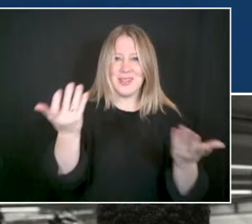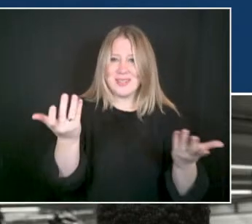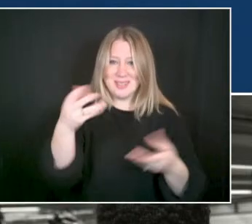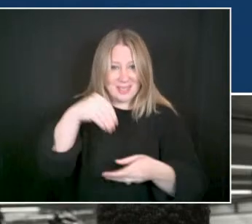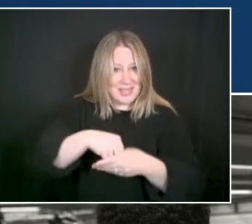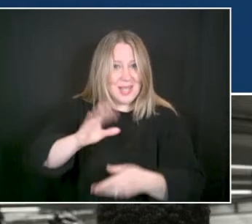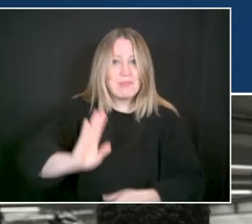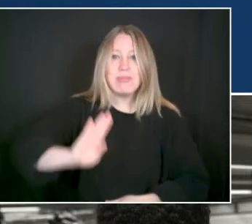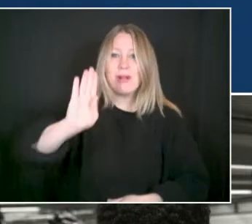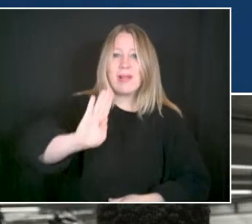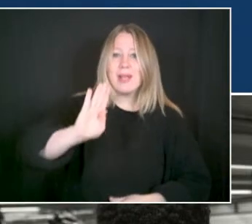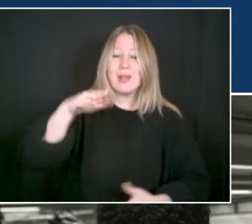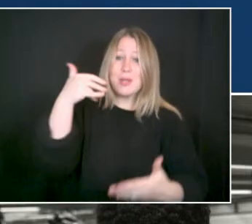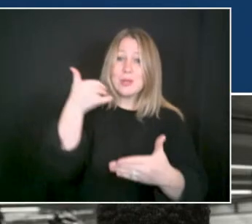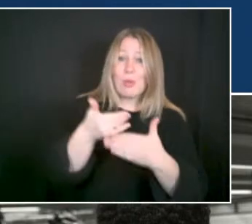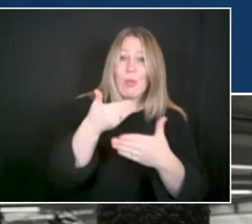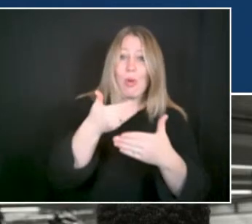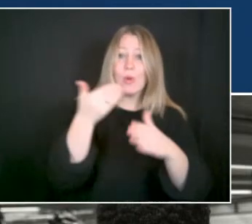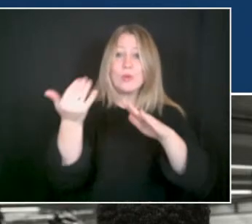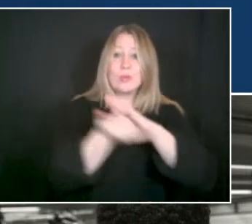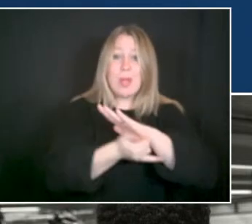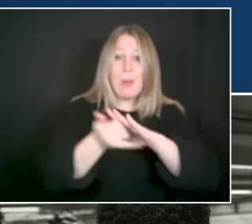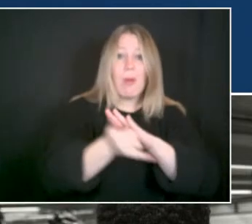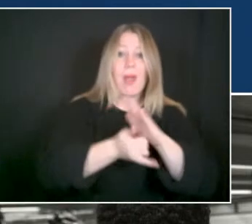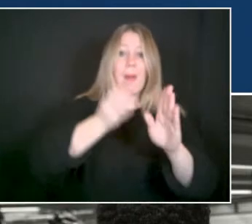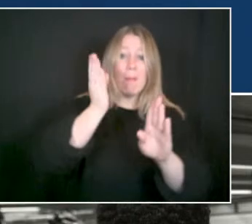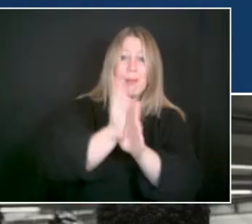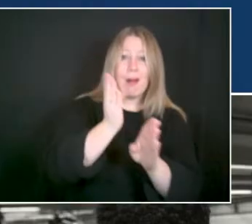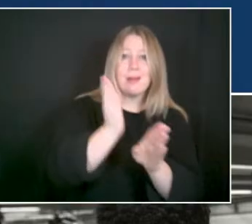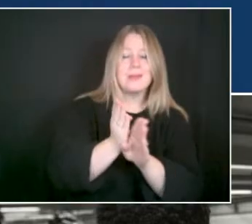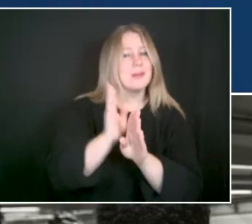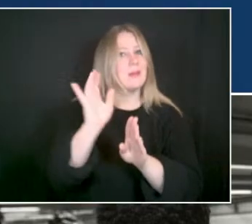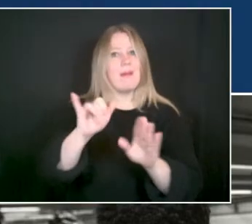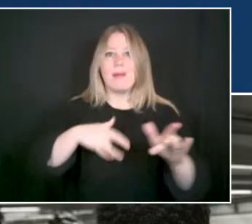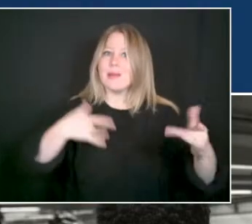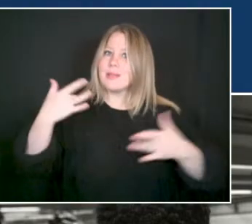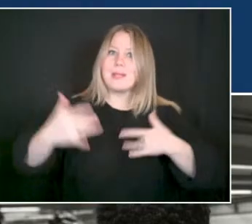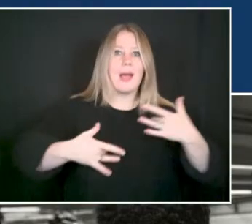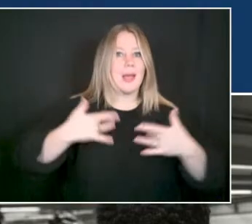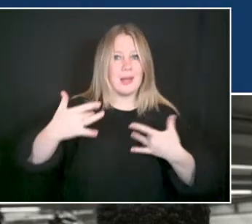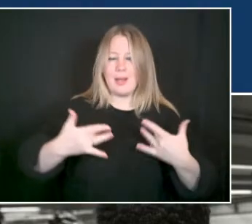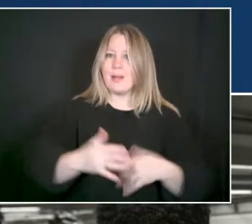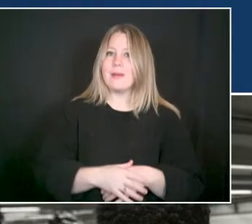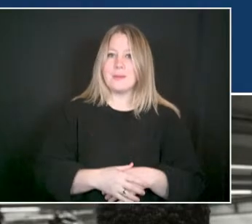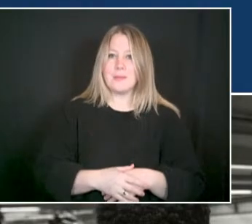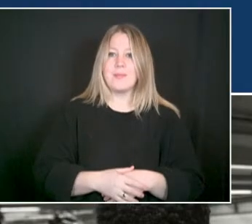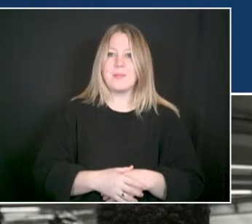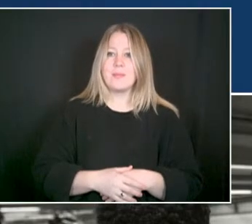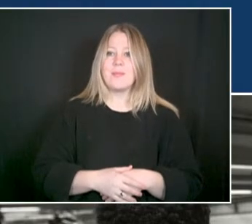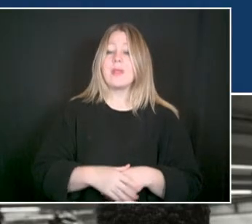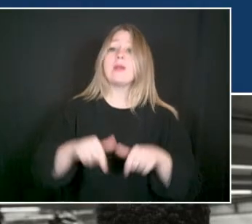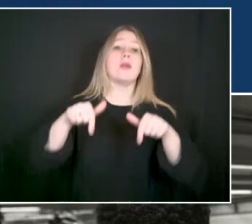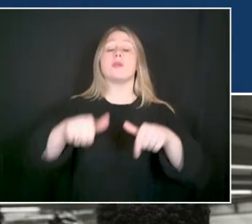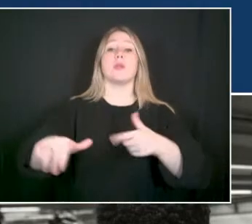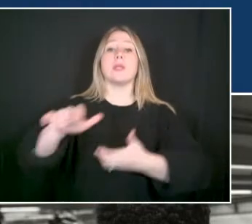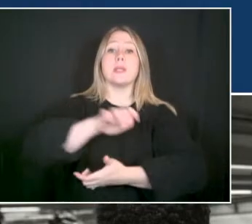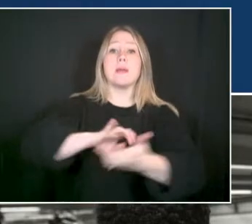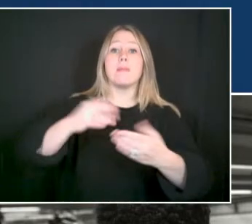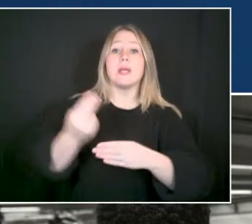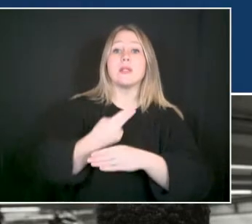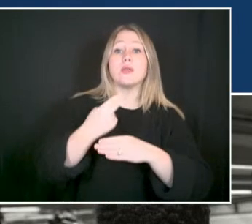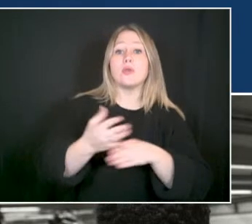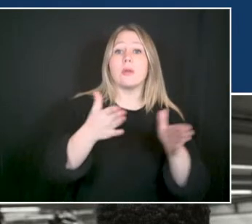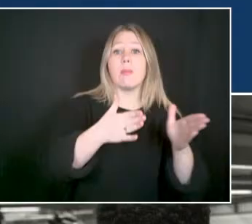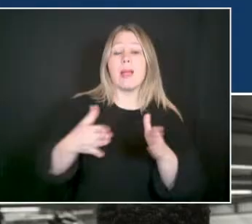Brooklyn, on Atlantic Avenue. Some great, exciting things that could happen on this project. This mixed-use plan is now moving to the